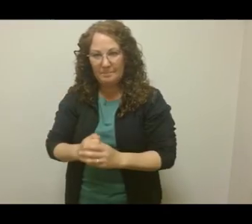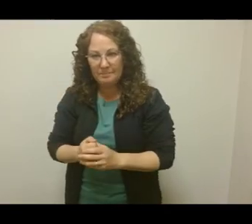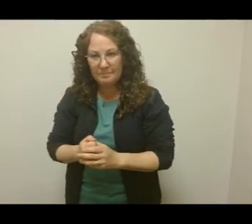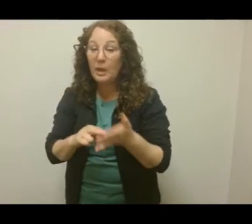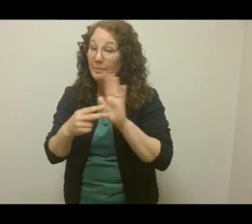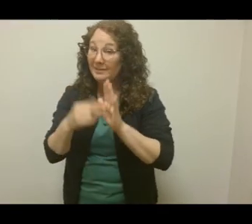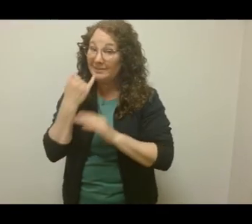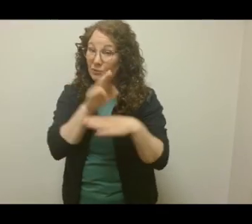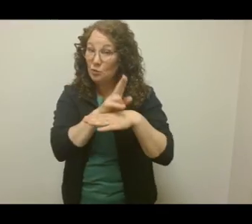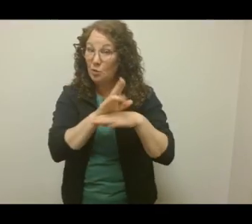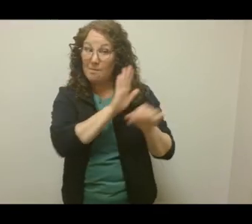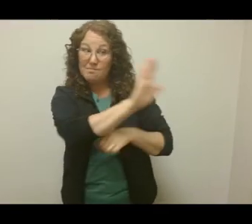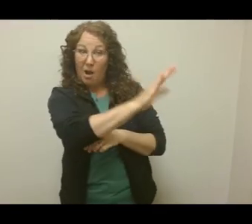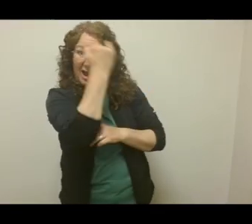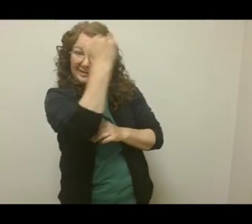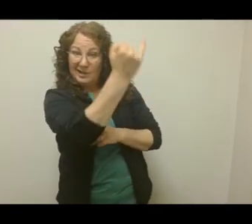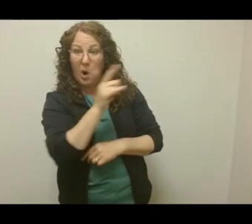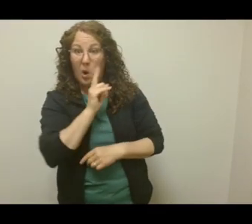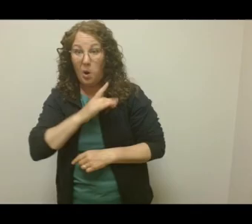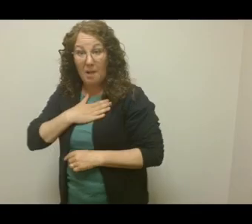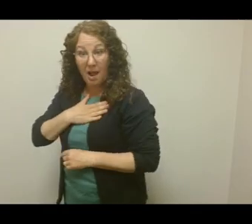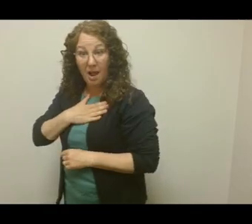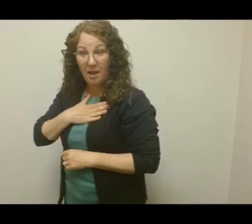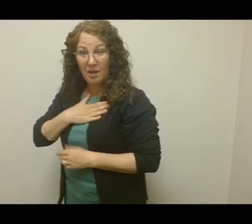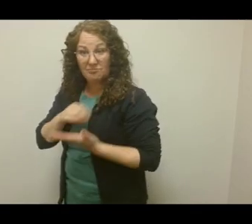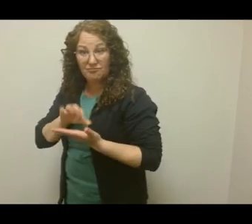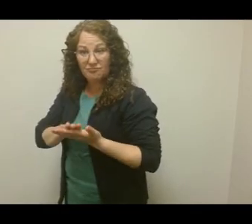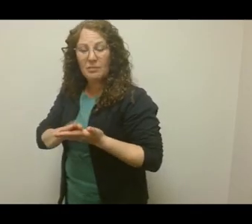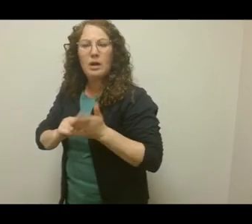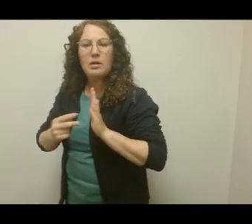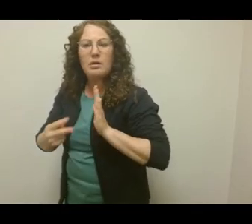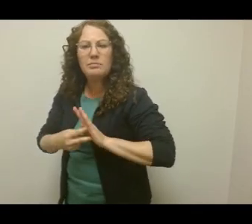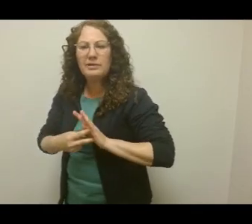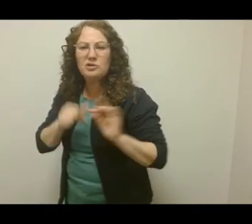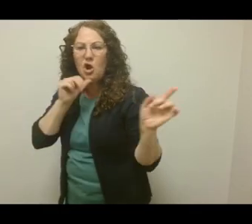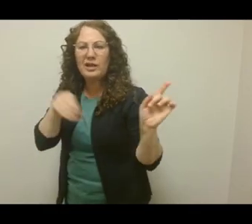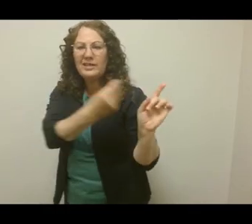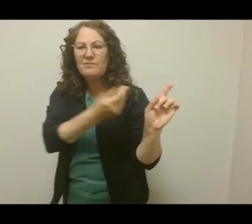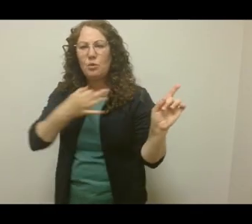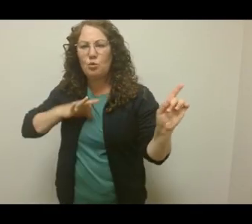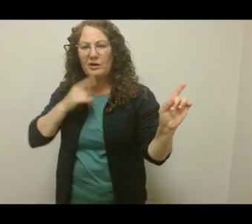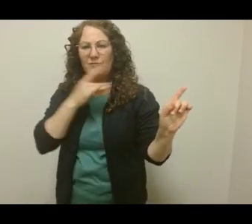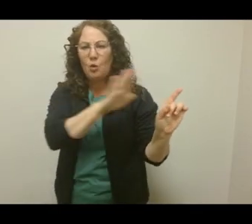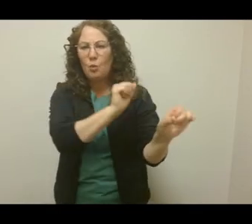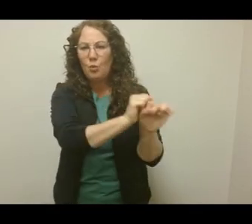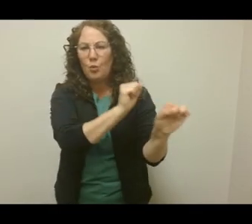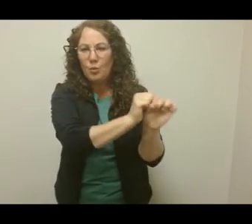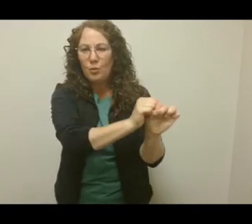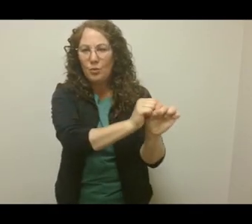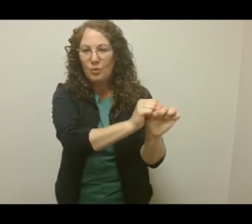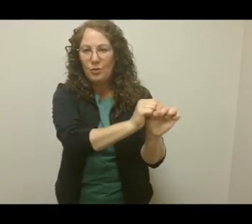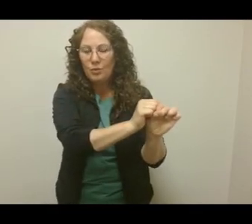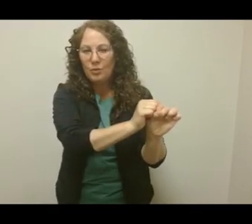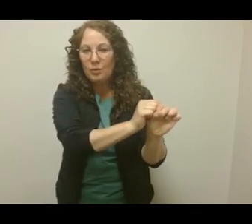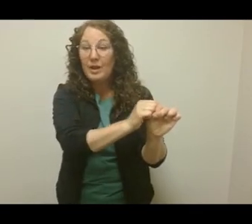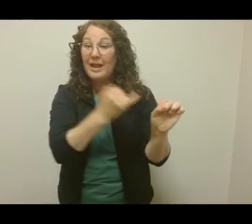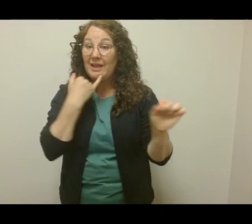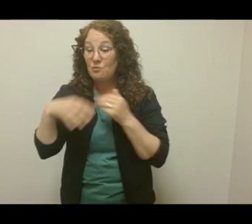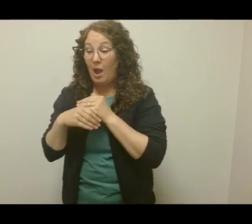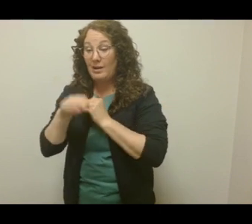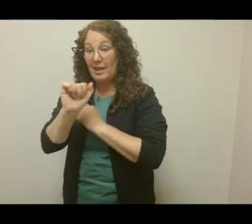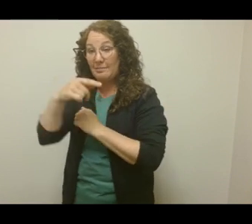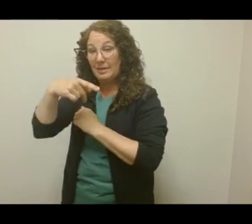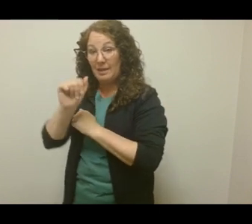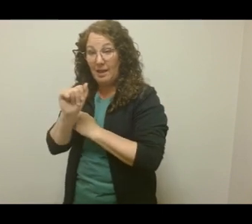else's idea in your own writing, you're not giving them the credit for the work that they've done. And by including an APA in-text citation